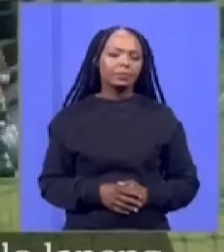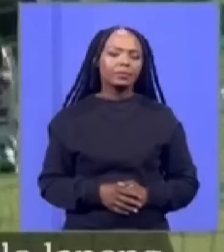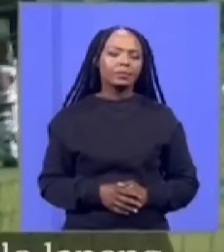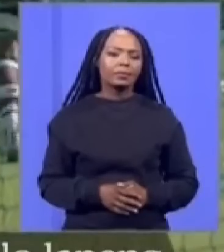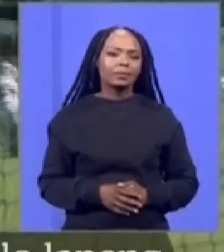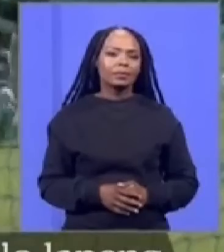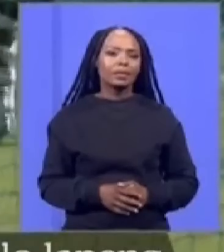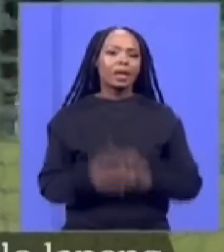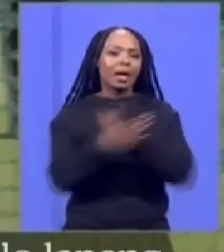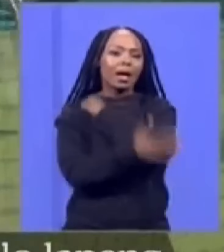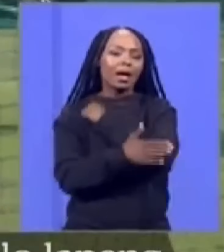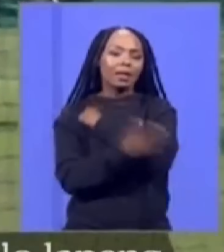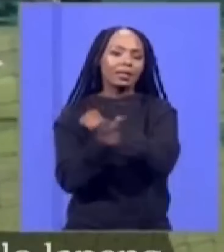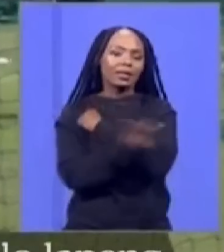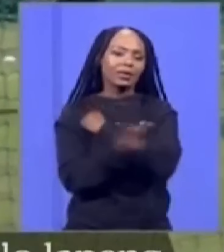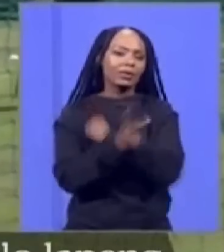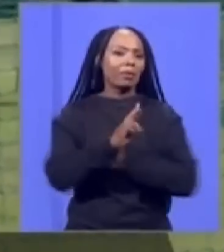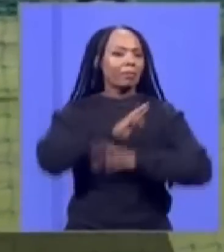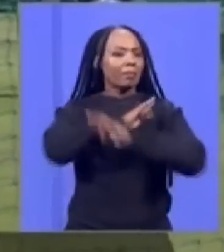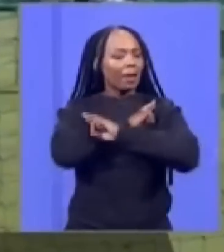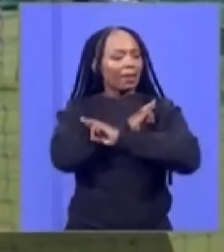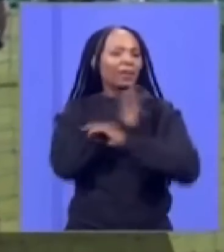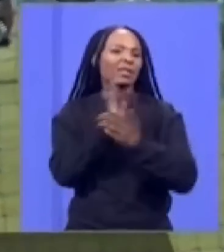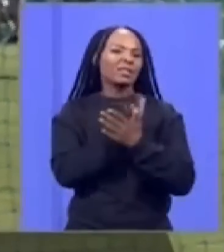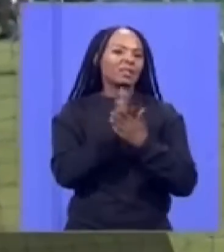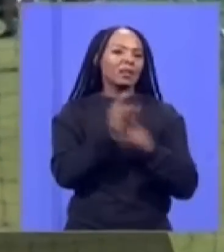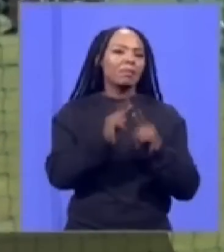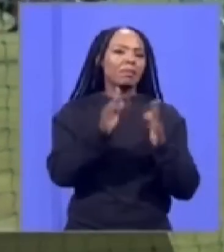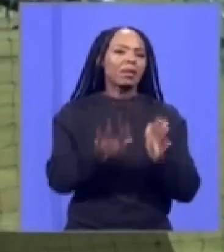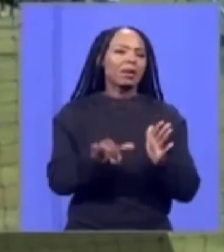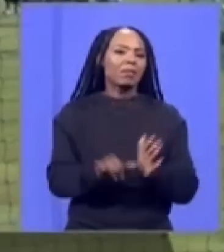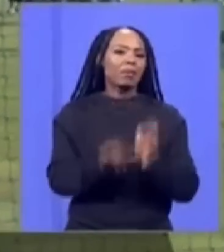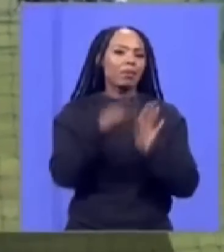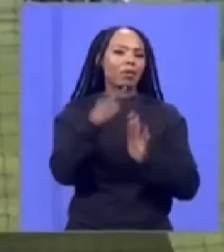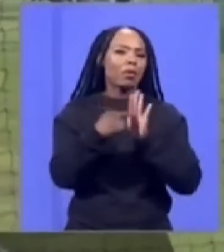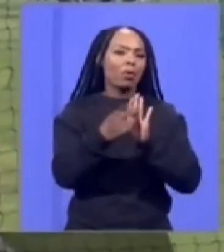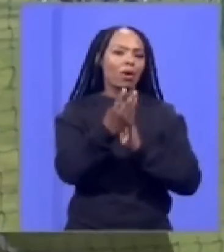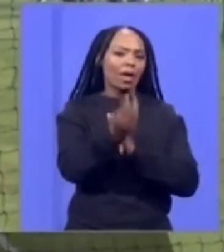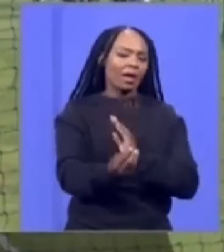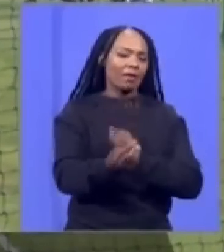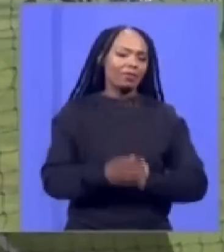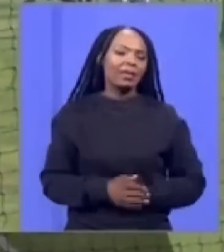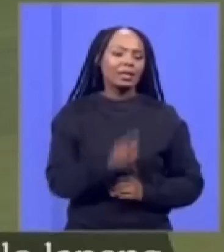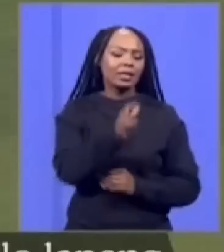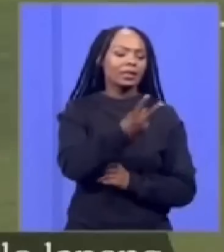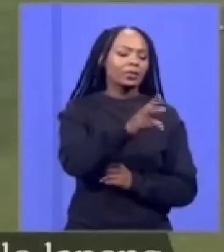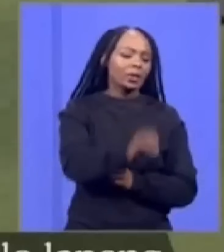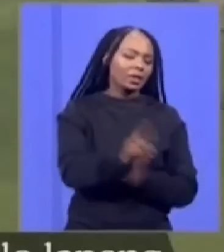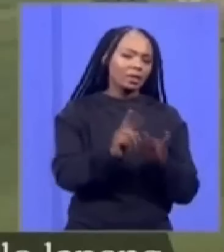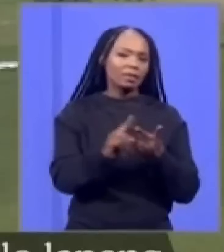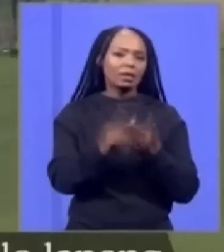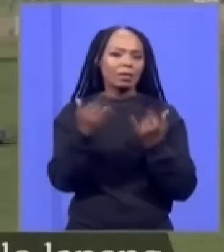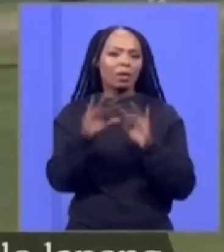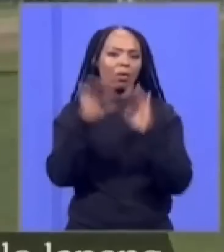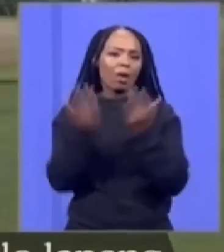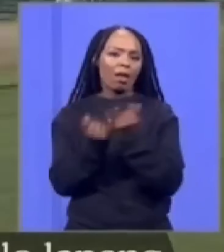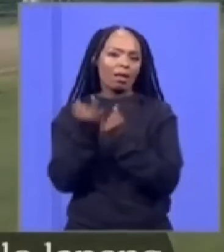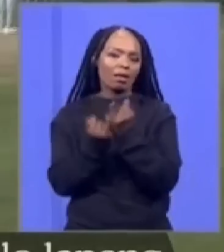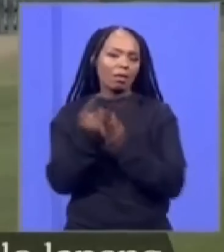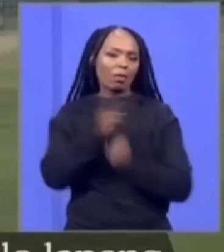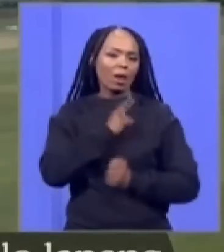Dinaha bobedi di letsa phomoza dibapadi tse ding tsa tsona tse hlwahlwa dipapading tsa T20 le tsa letsatsi tsa matjhaba mo di shebileng dipapadi tsena